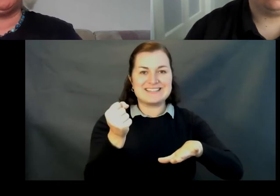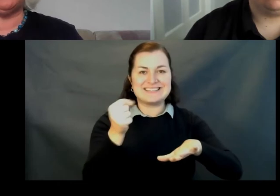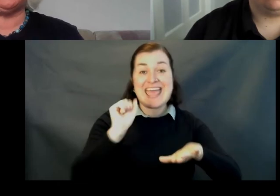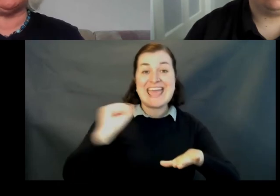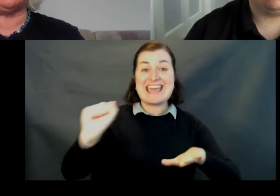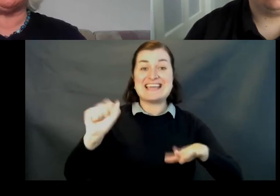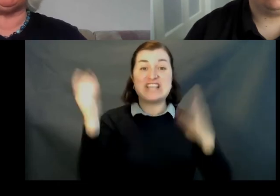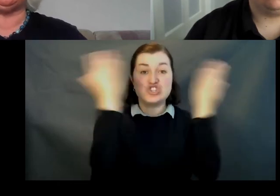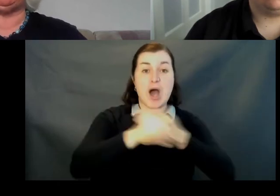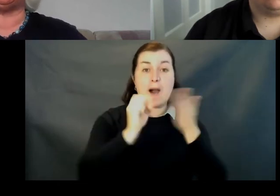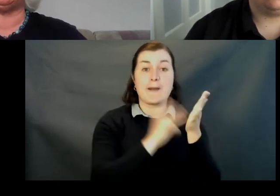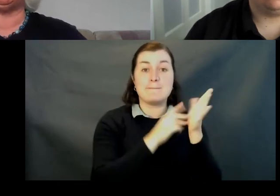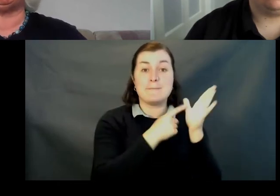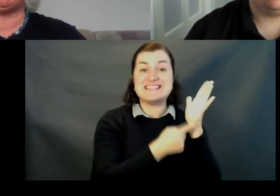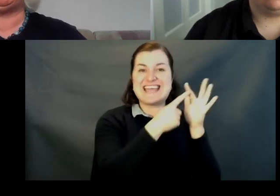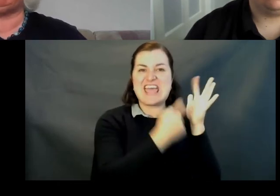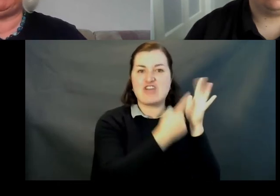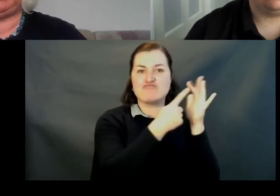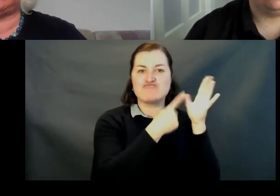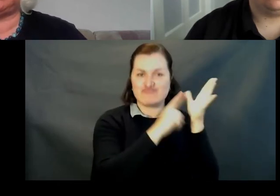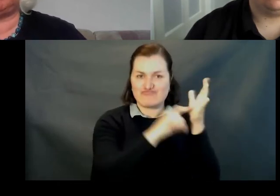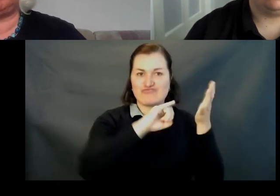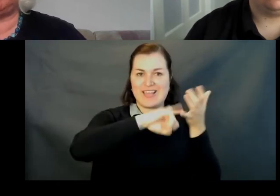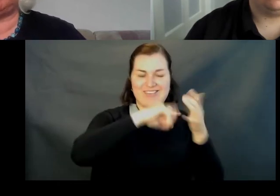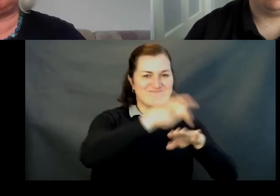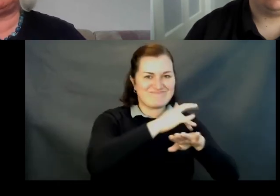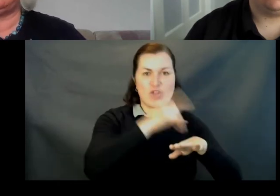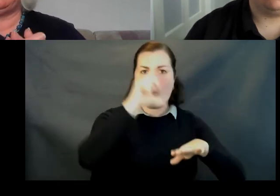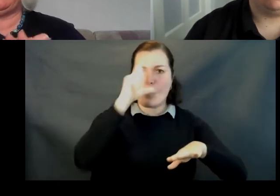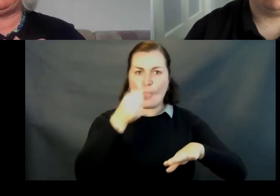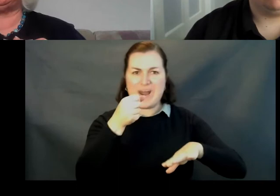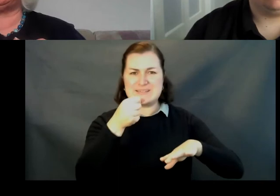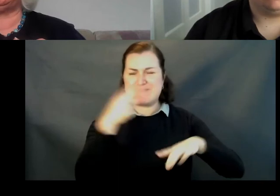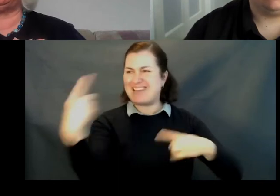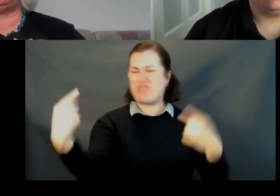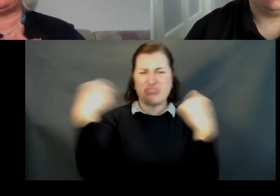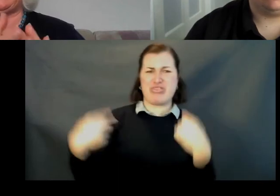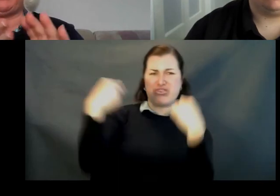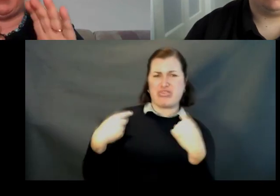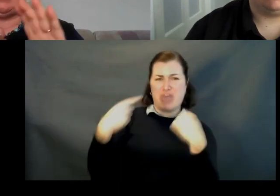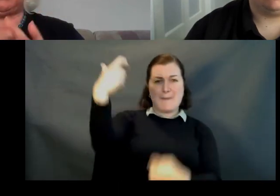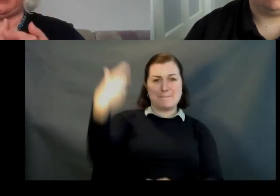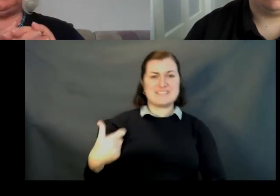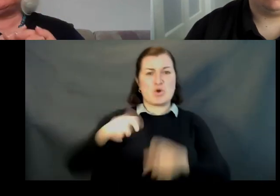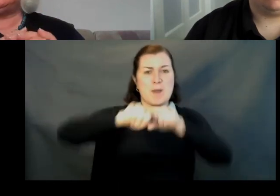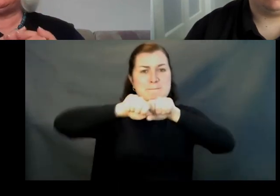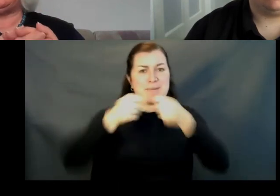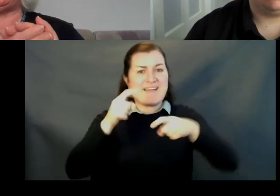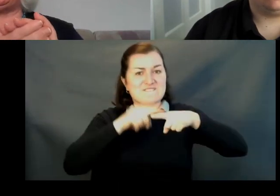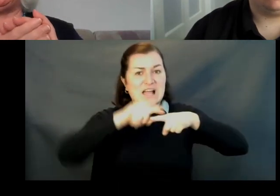was being tortured and somebody was going to break her fingers. And we had the hand